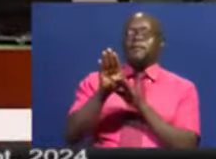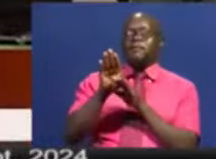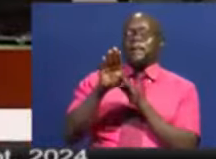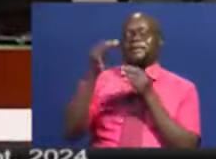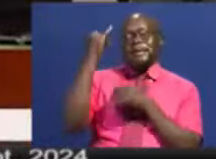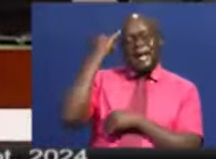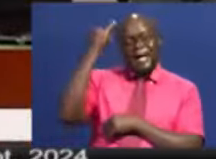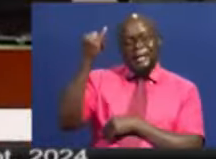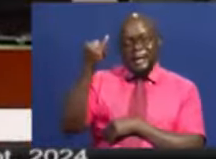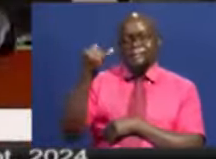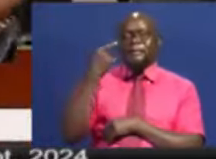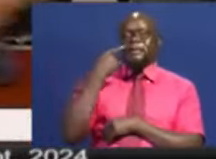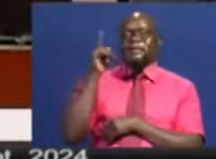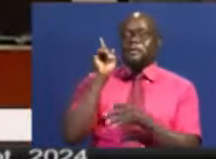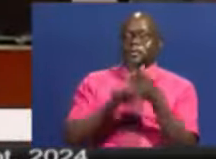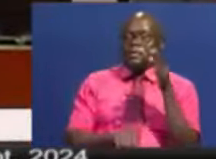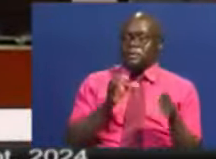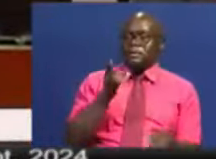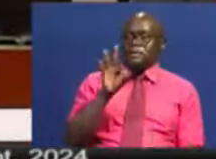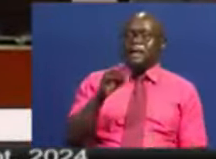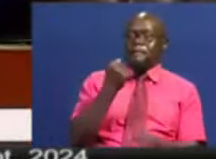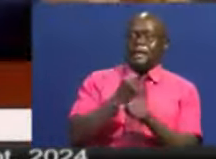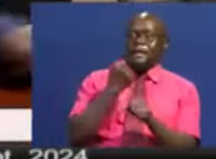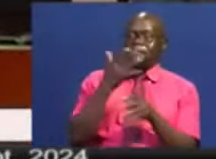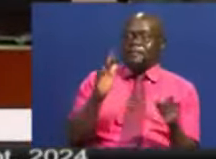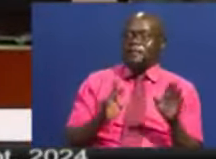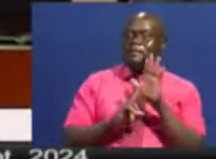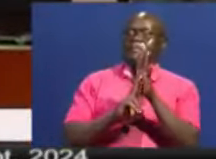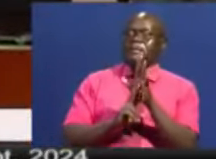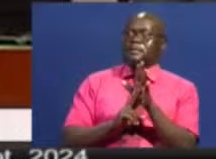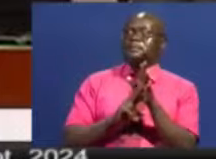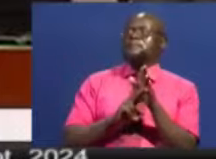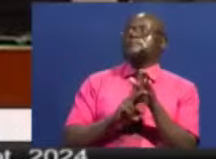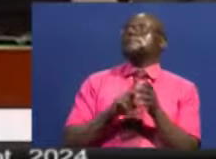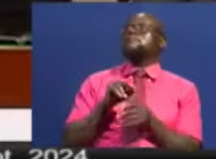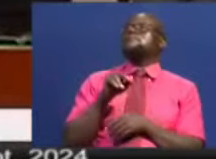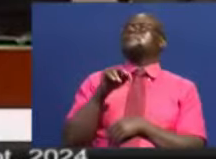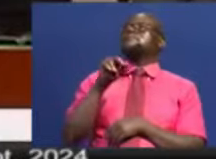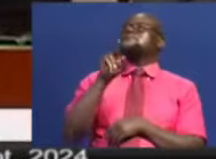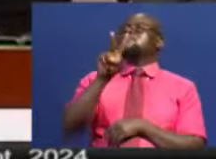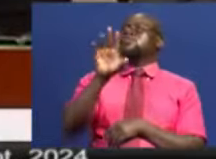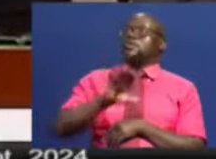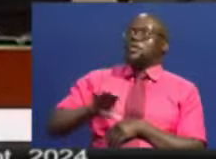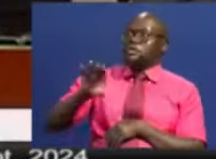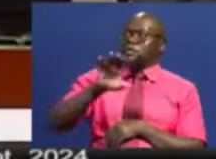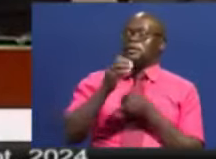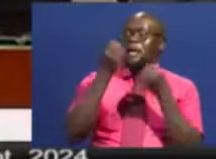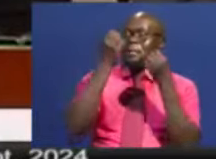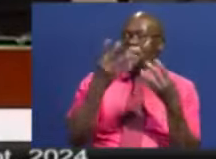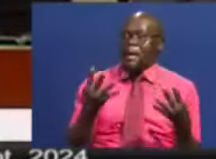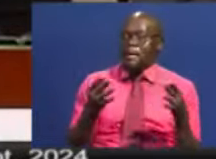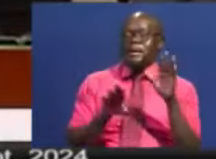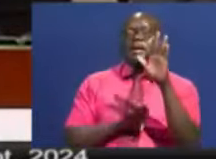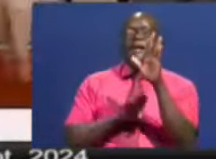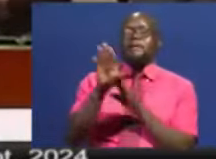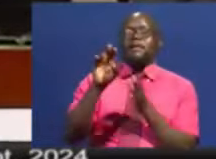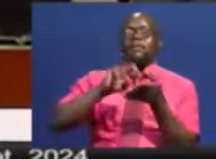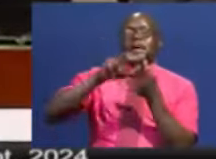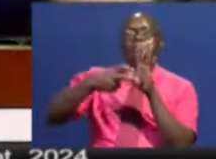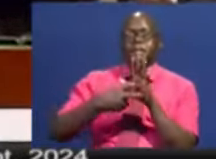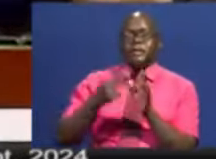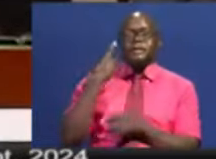Mr. Speaker. And I've seen what CDF has done. I have represented two constituencies, Mr. Speaker. The amount, the number of development projects